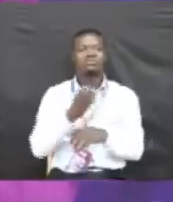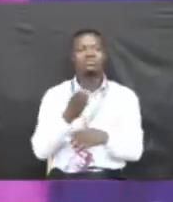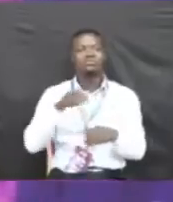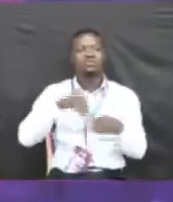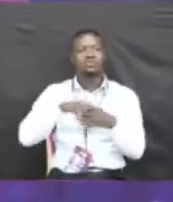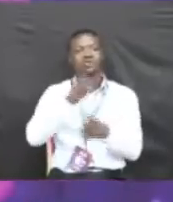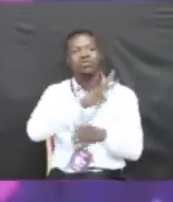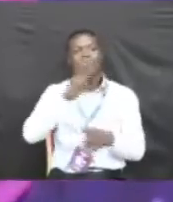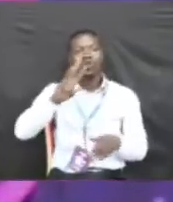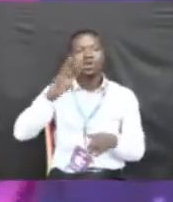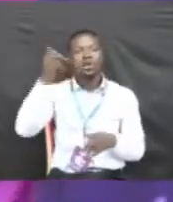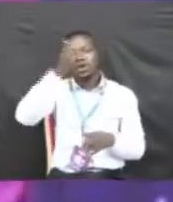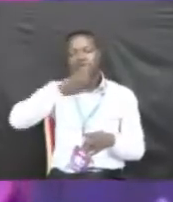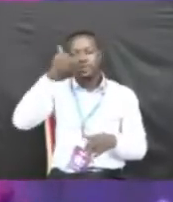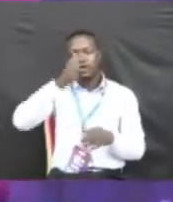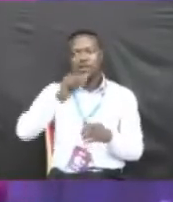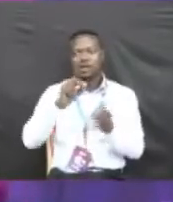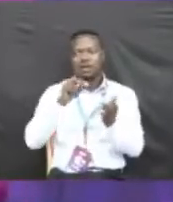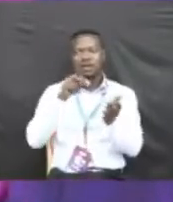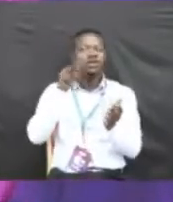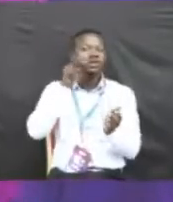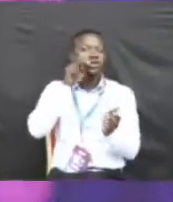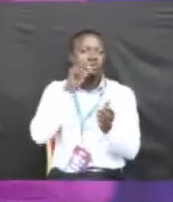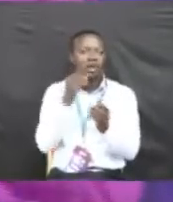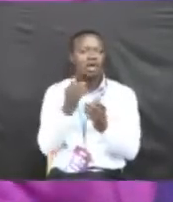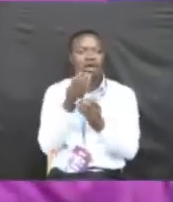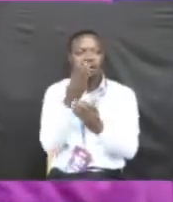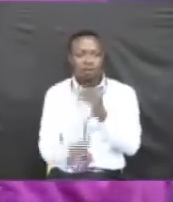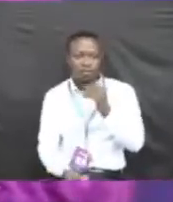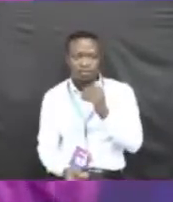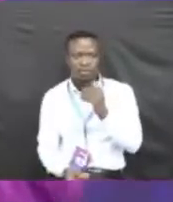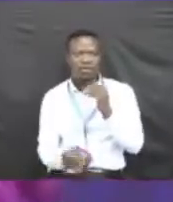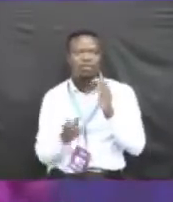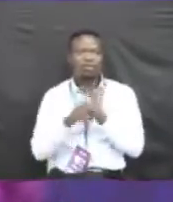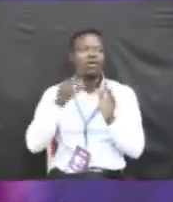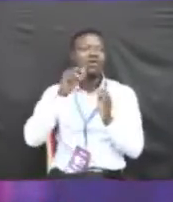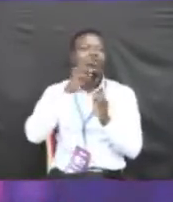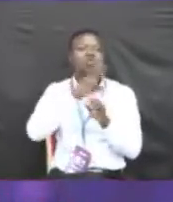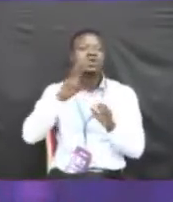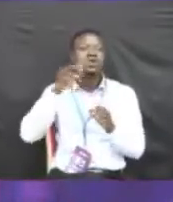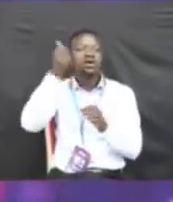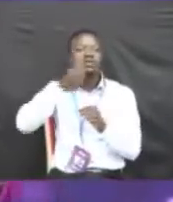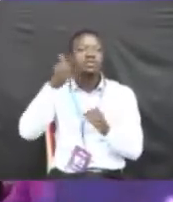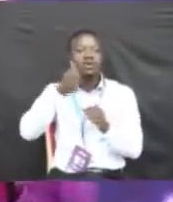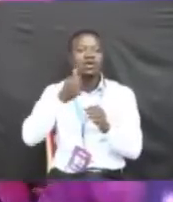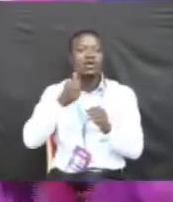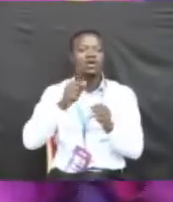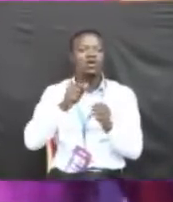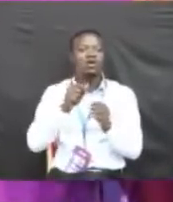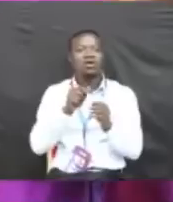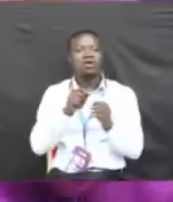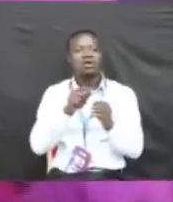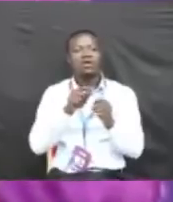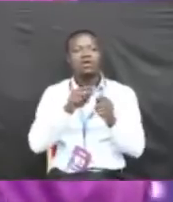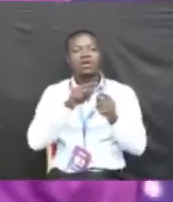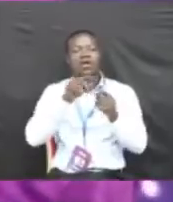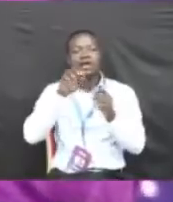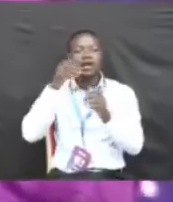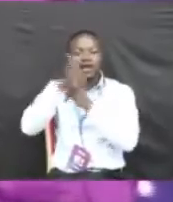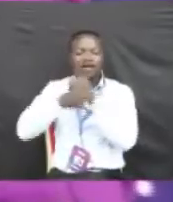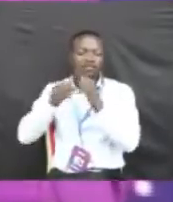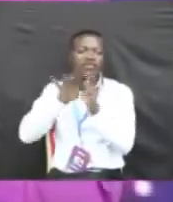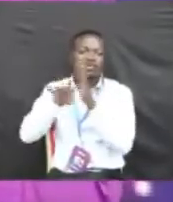in West Africa except Nigeria. So the Anglican church has uh our province covers six